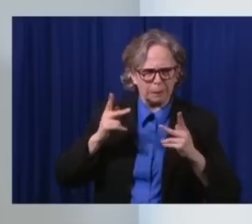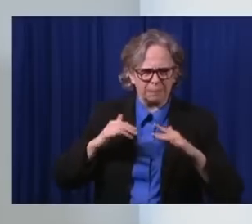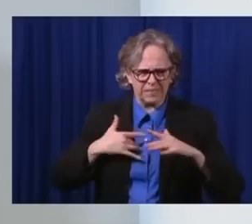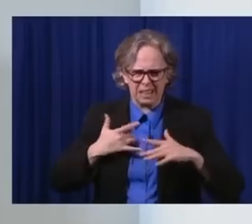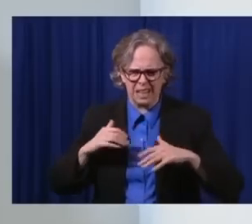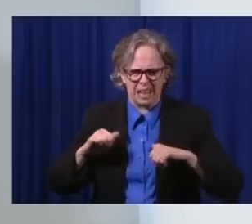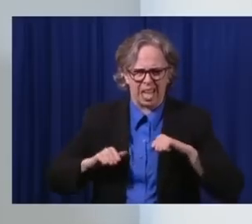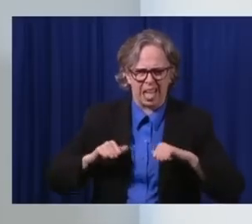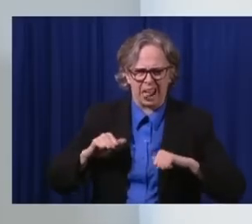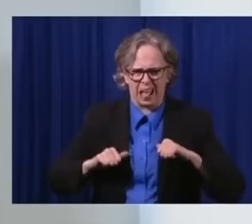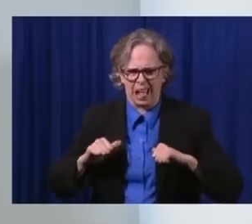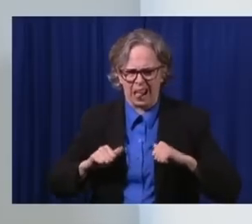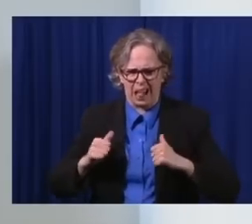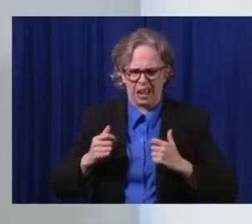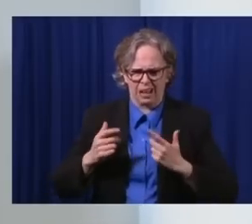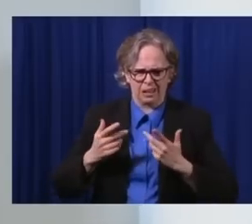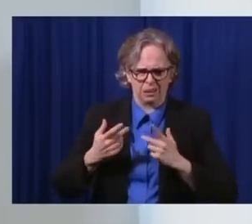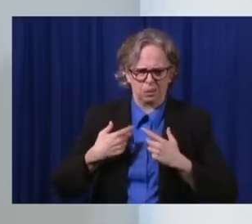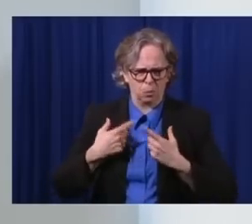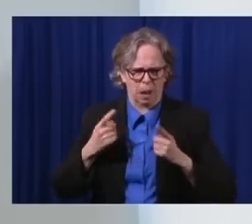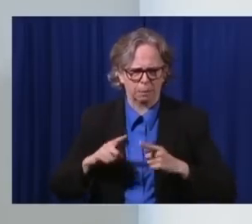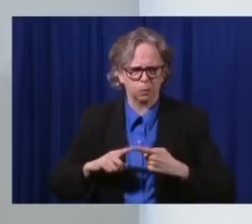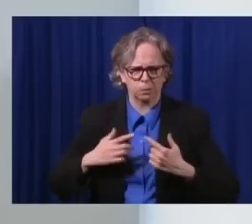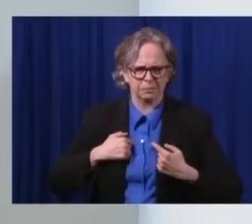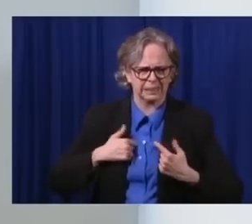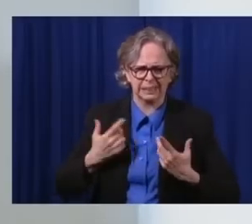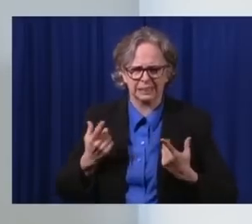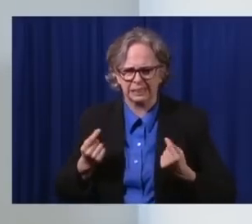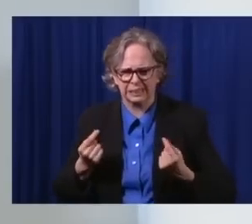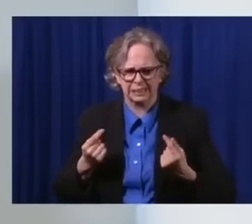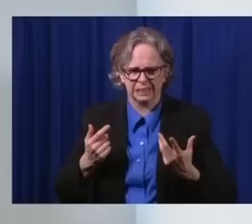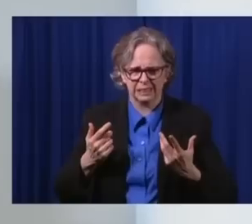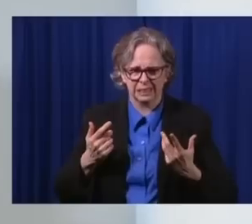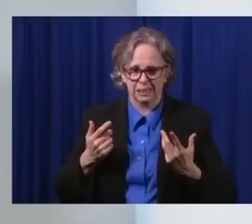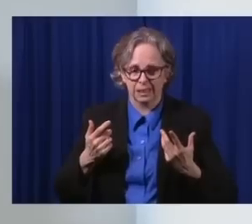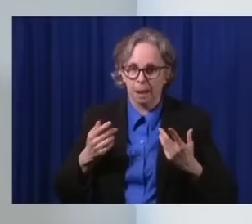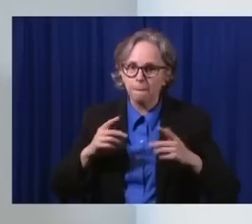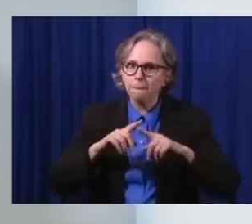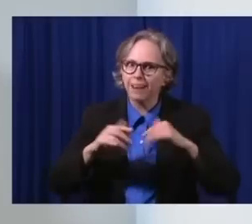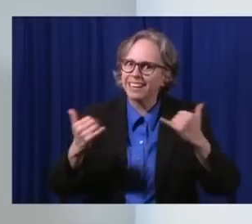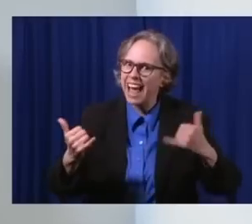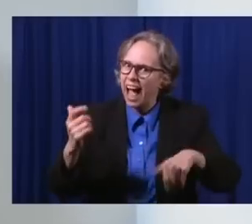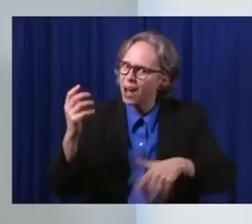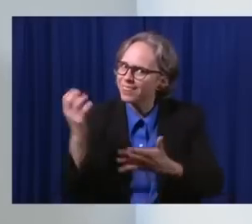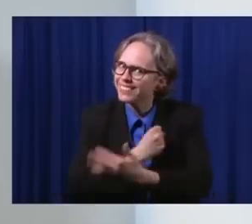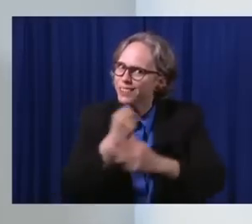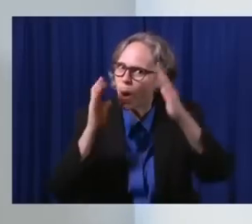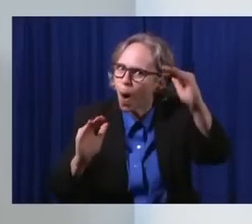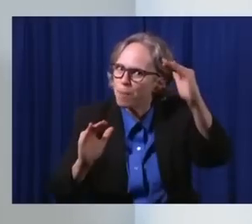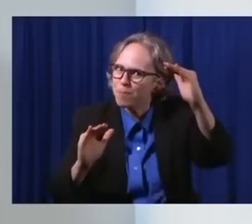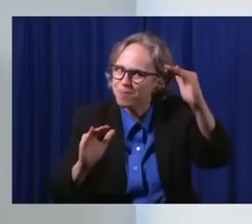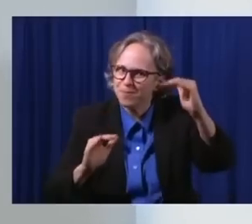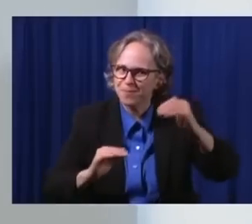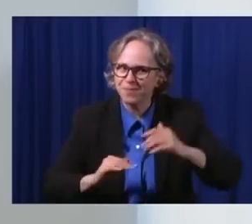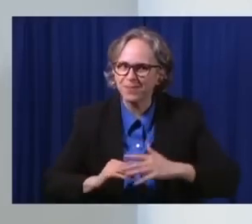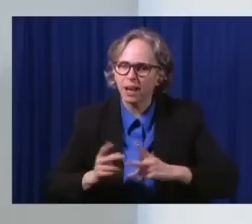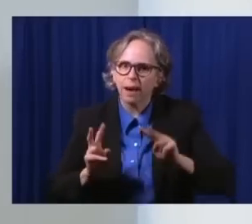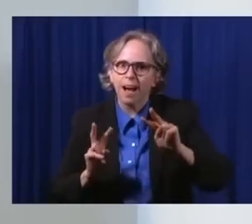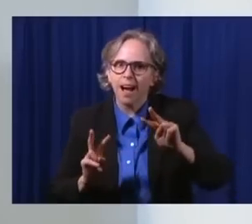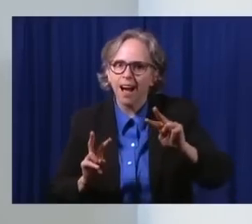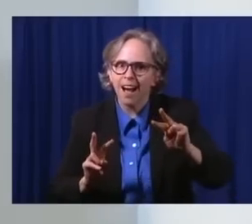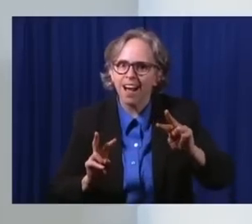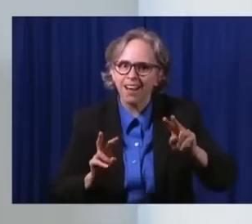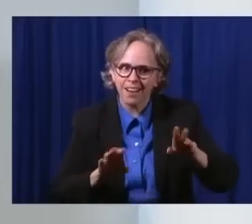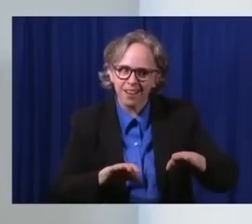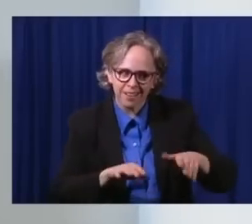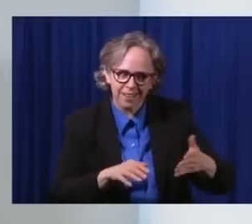we also know it's a time for hope, that people have more hope about their futures. They feel like they can get on with their